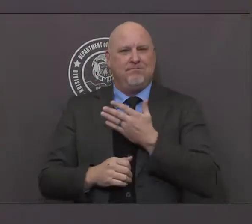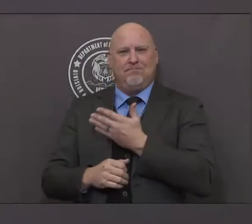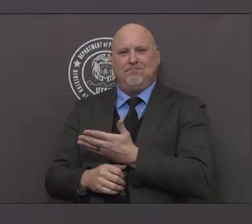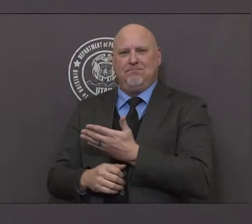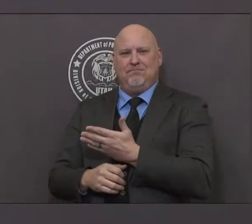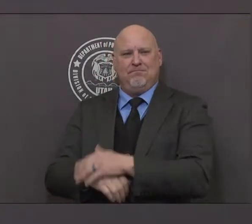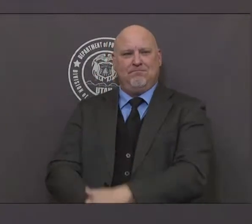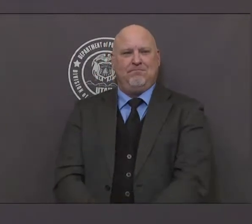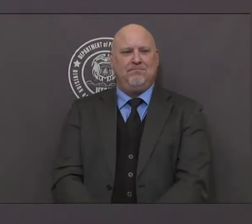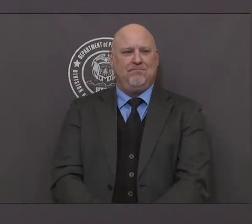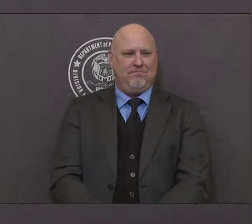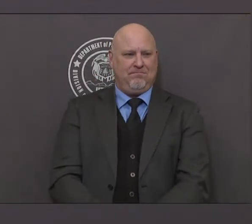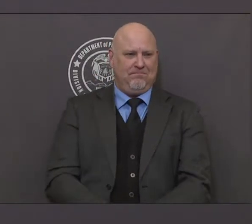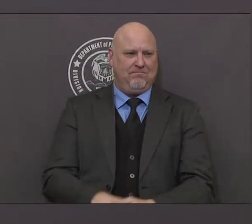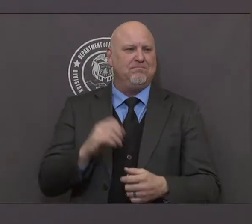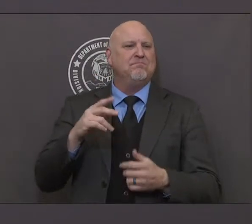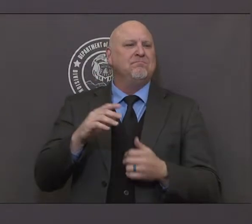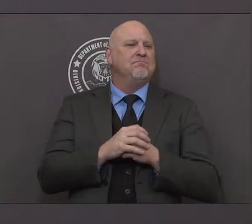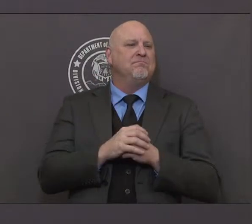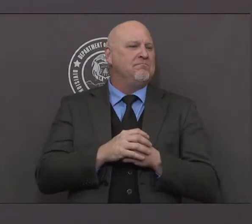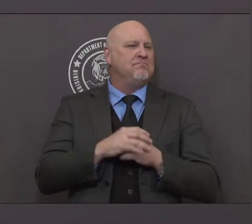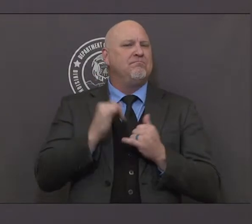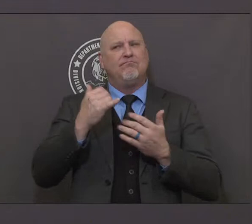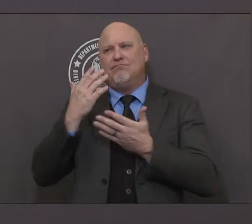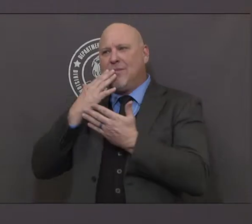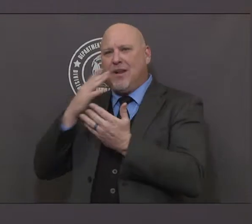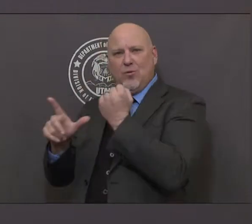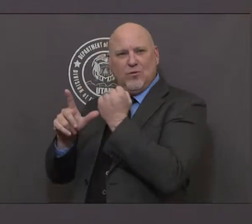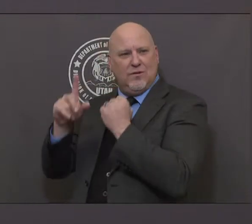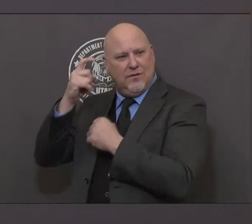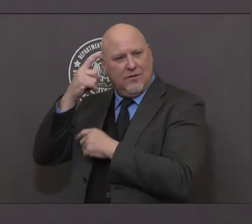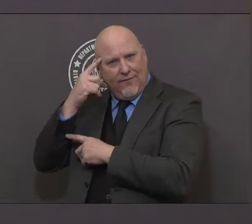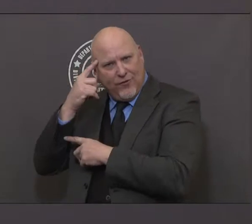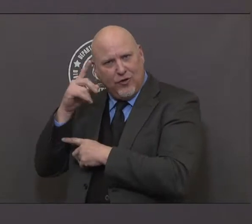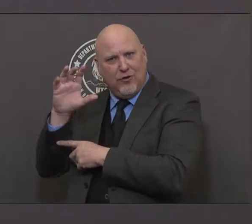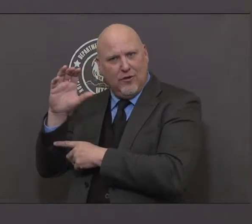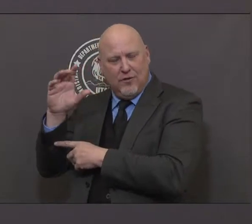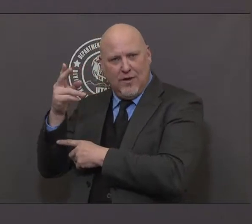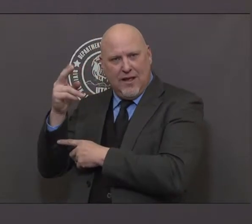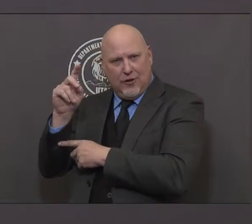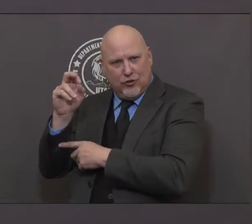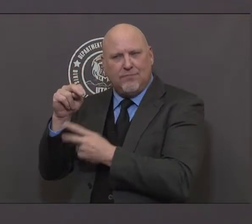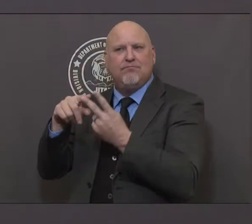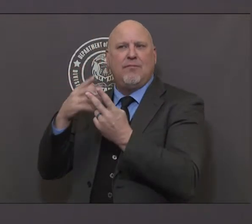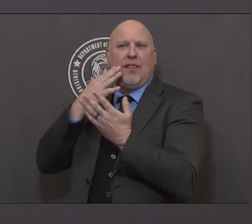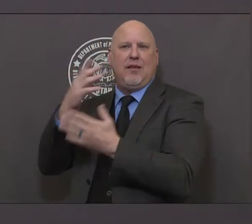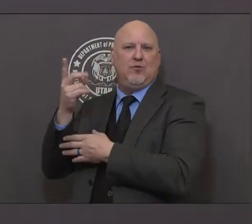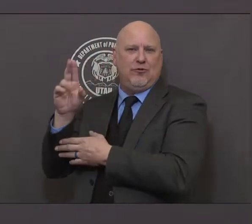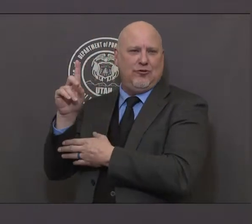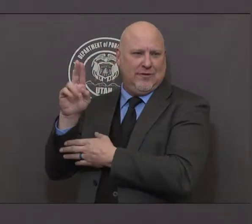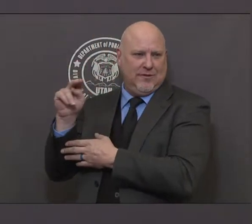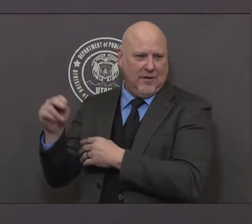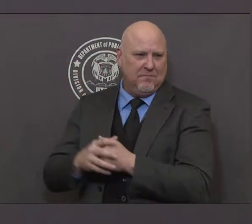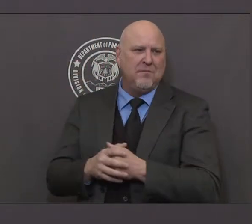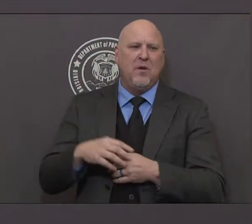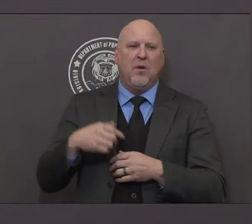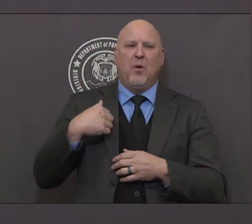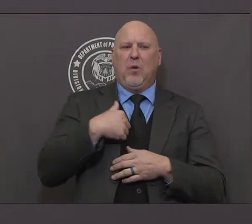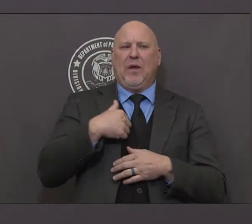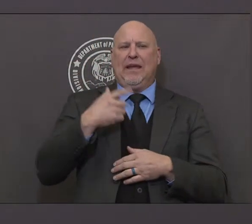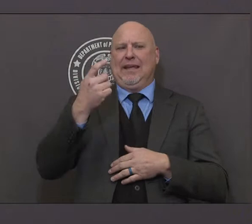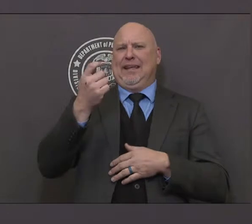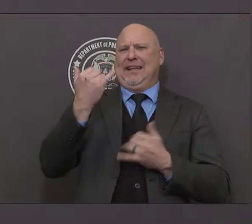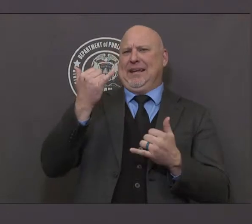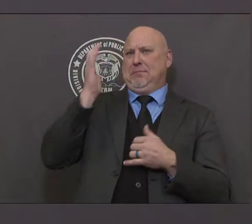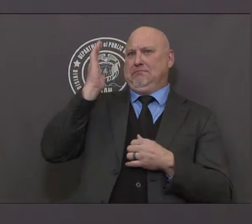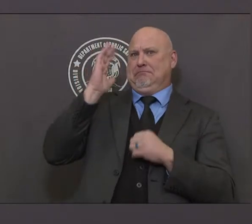Thank you, Lieutenant Governor, and thank you, Dr. Dunn. I recognize that we went a little longer in our presentation today, and I want to make sure we have